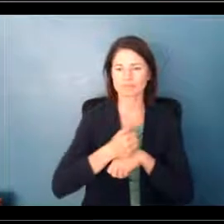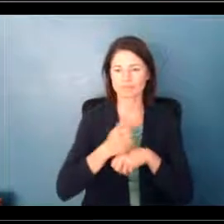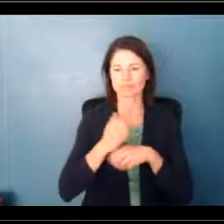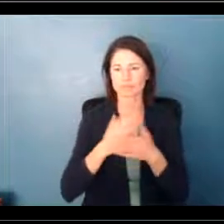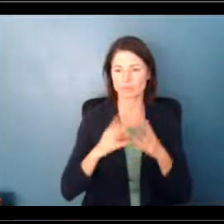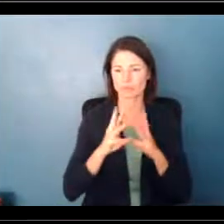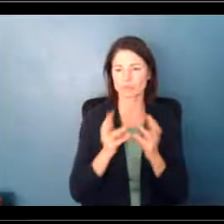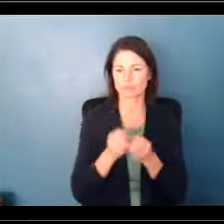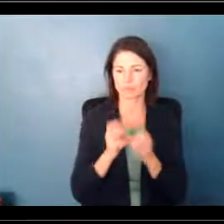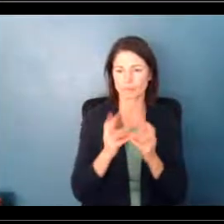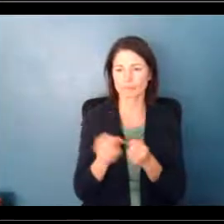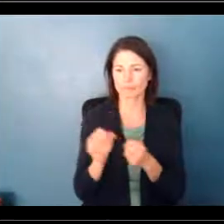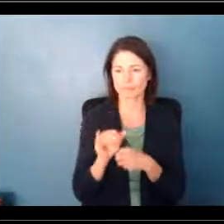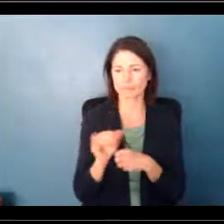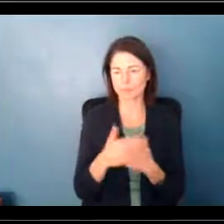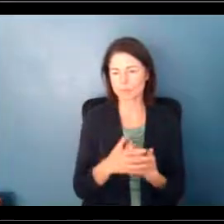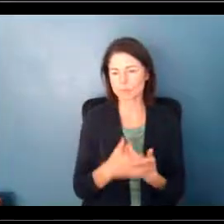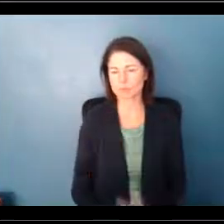follow-ups.